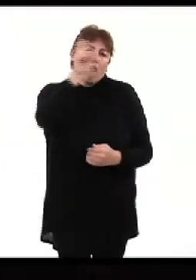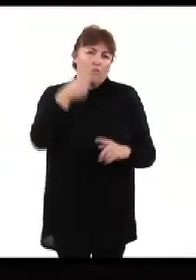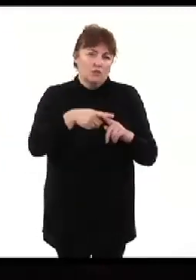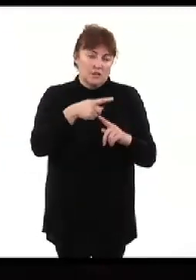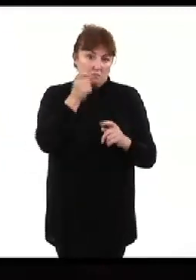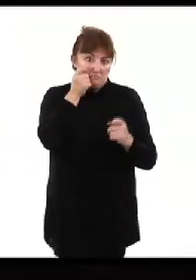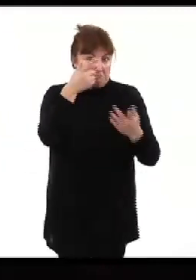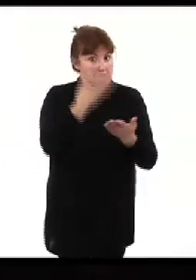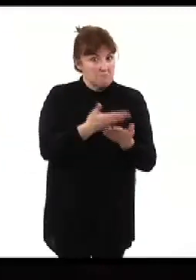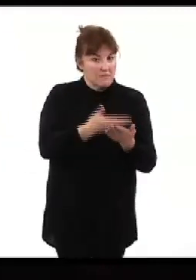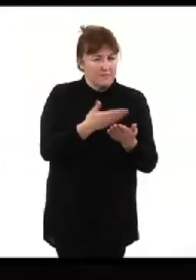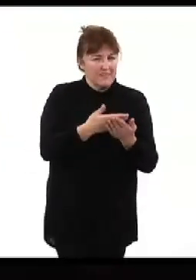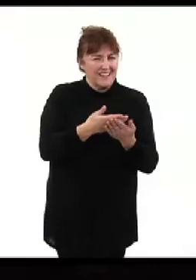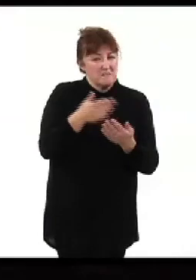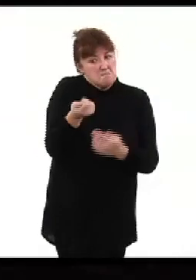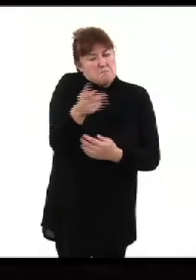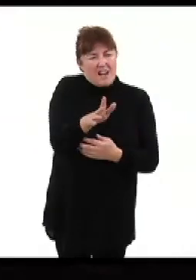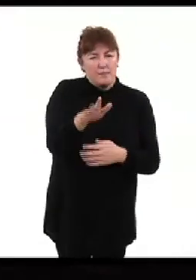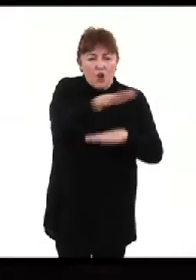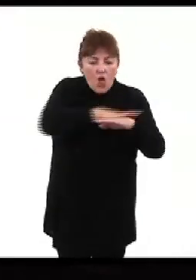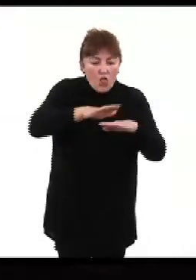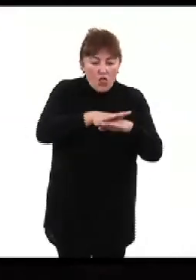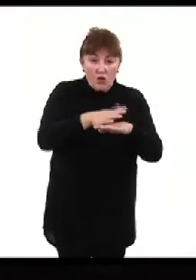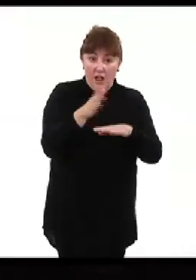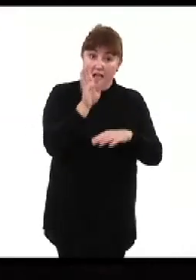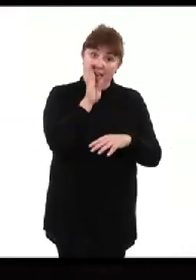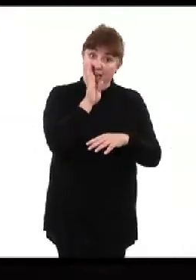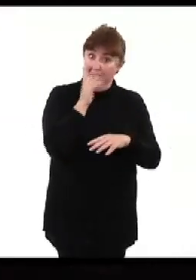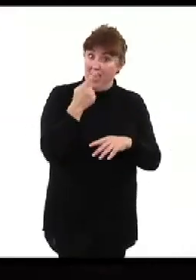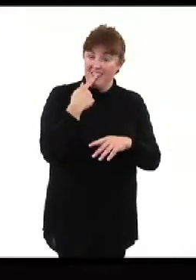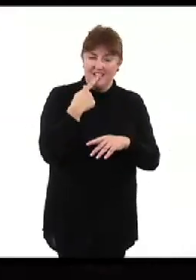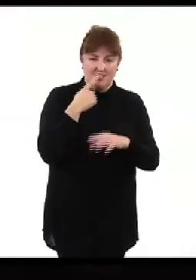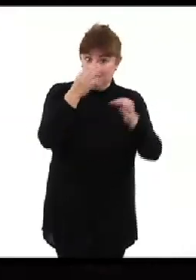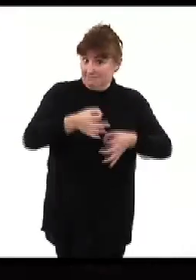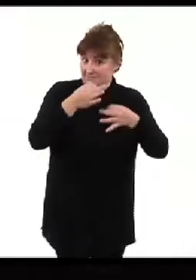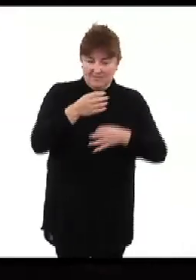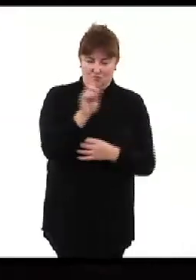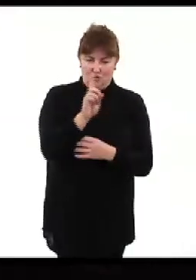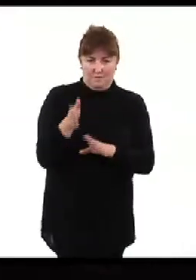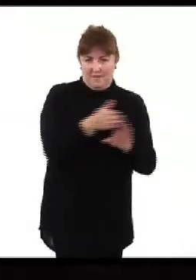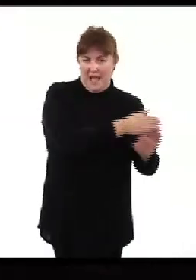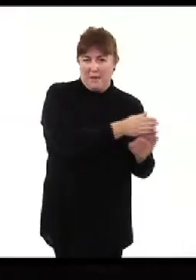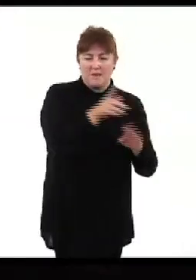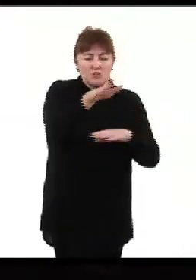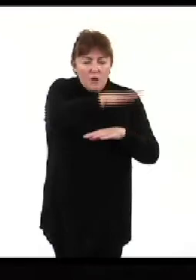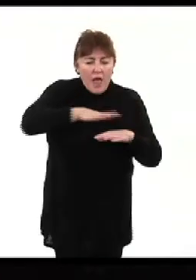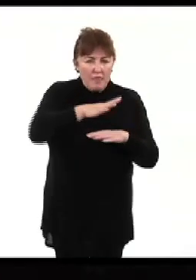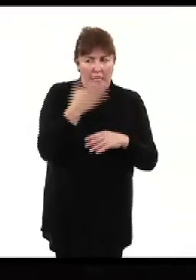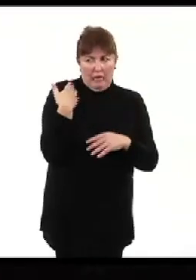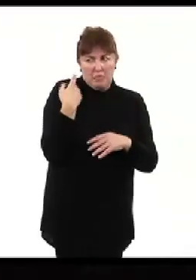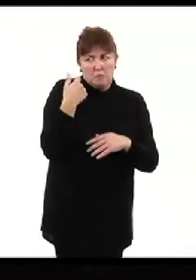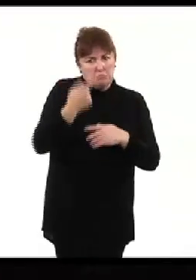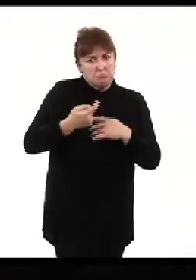not in these classic regions. So one region that people have been studying a lot recently with respect to semantic